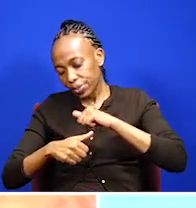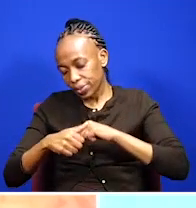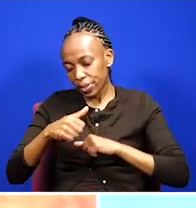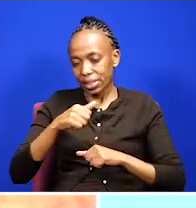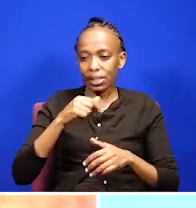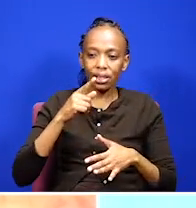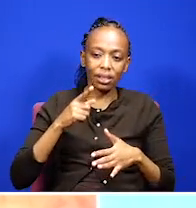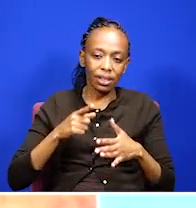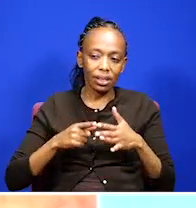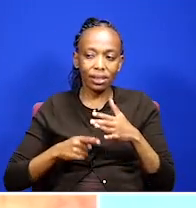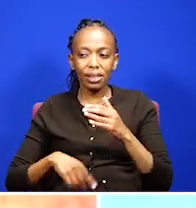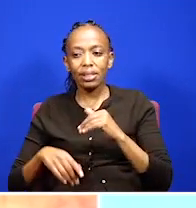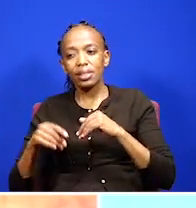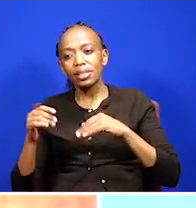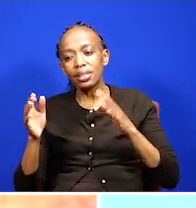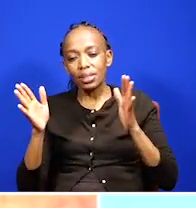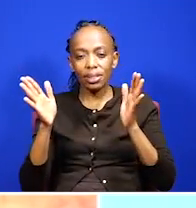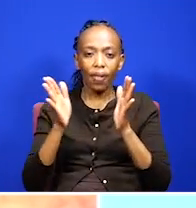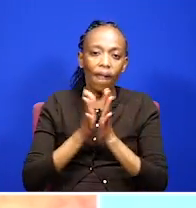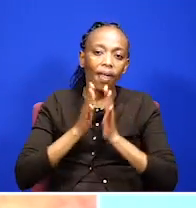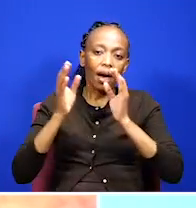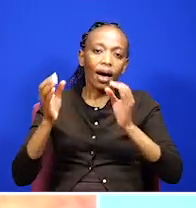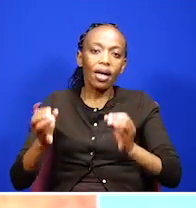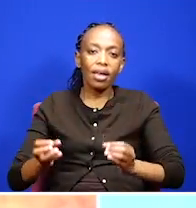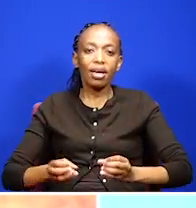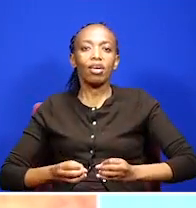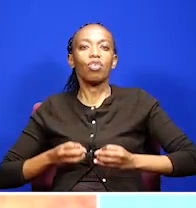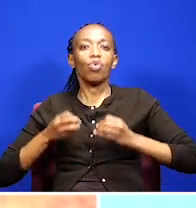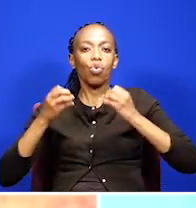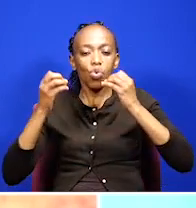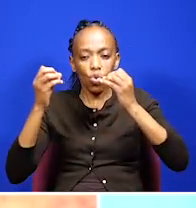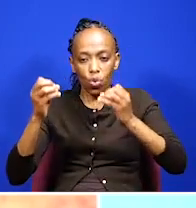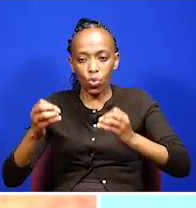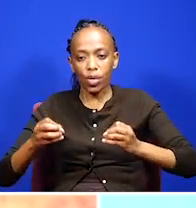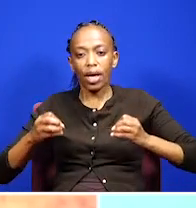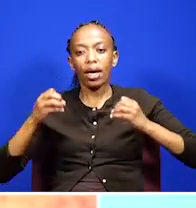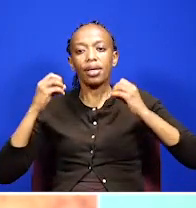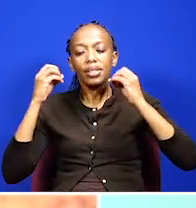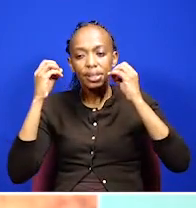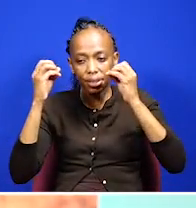My response is I give you hallelujah, hallelujah.